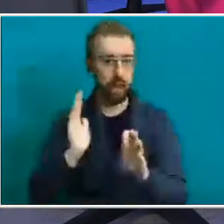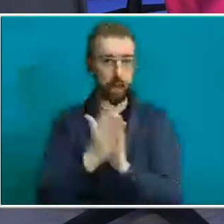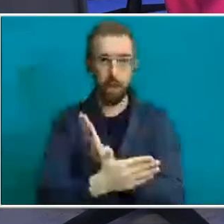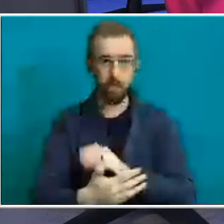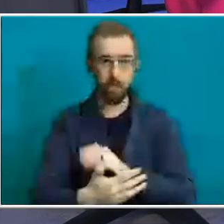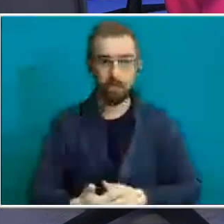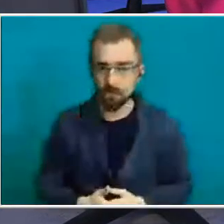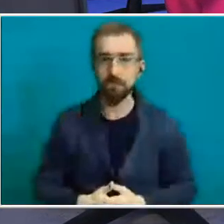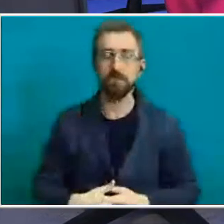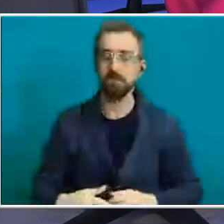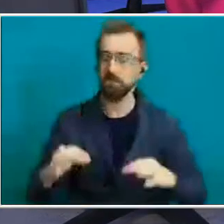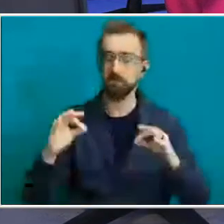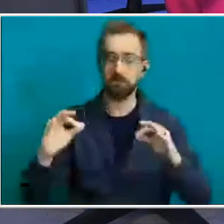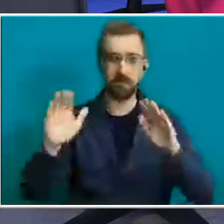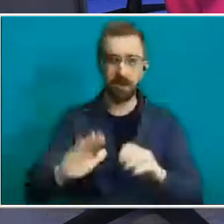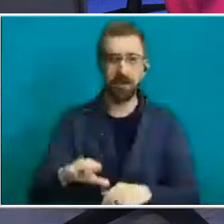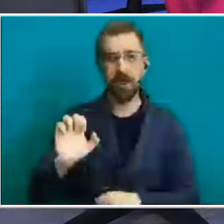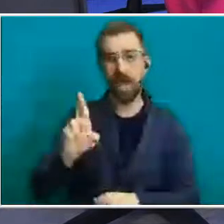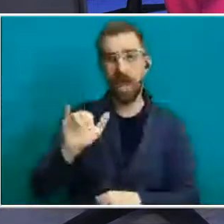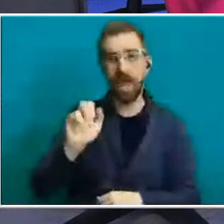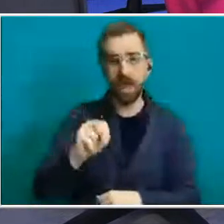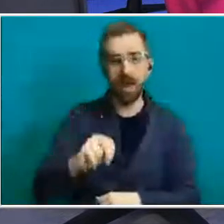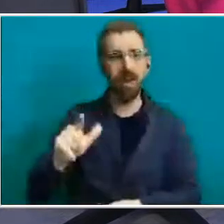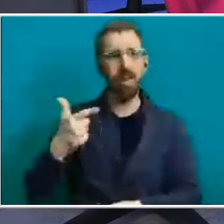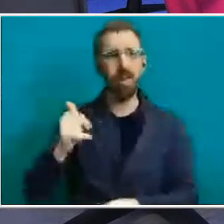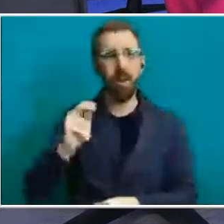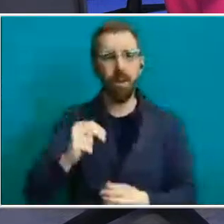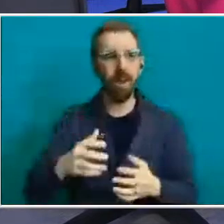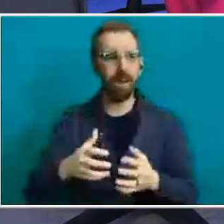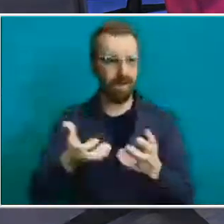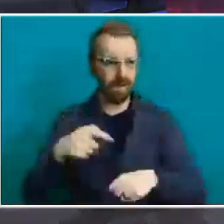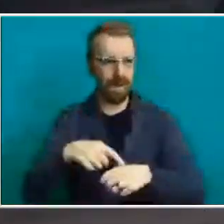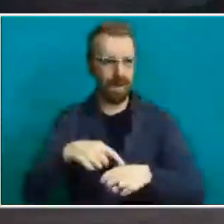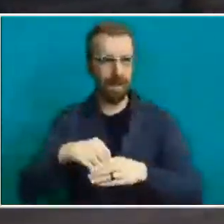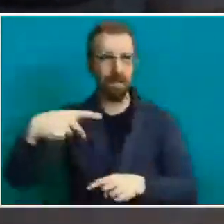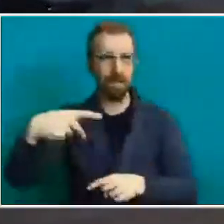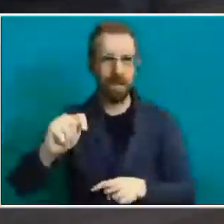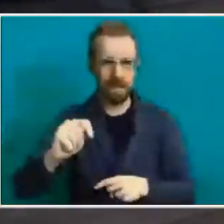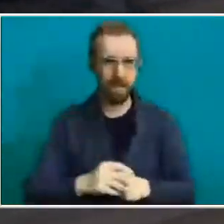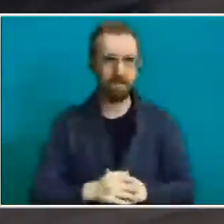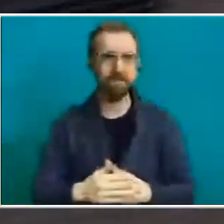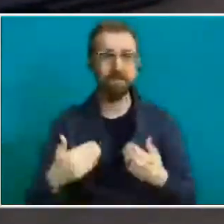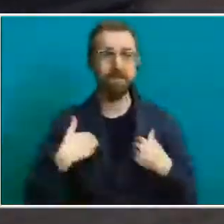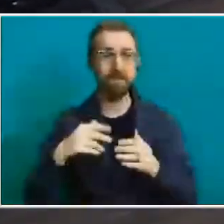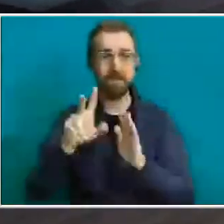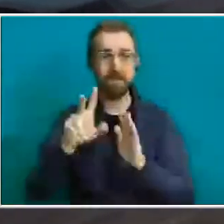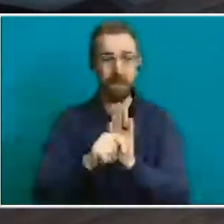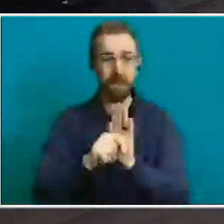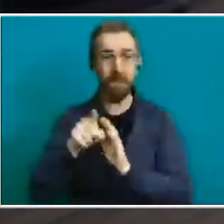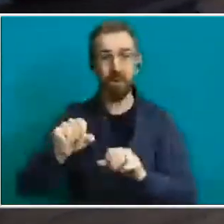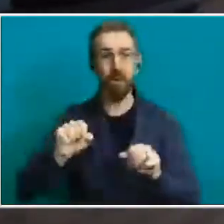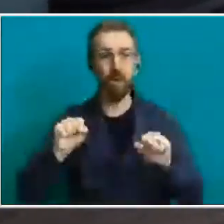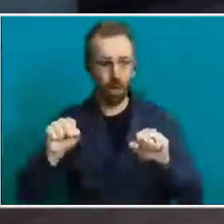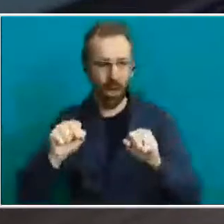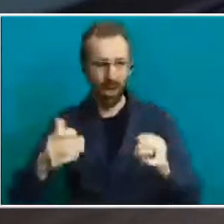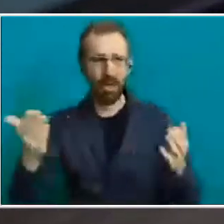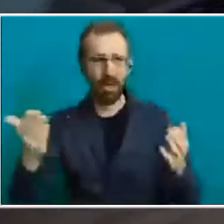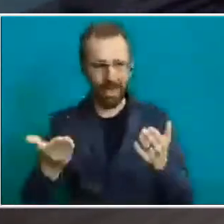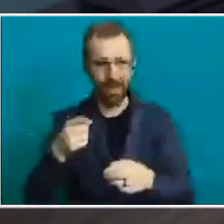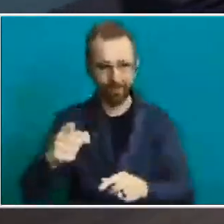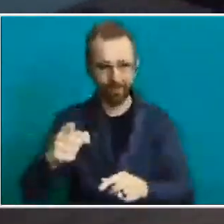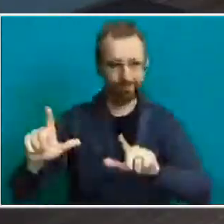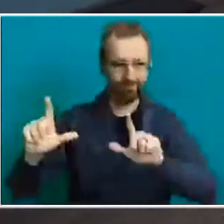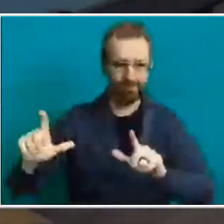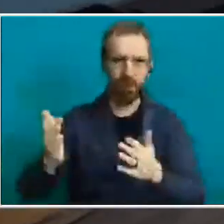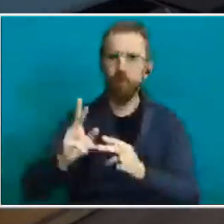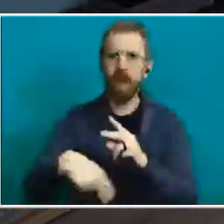So Erin, Logan spent a lot of time in physical therapy. We have a video of her working out here. What kinds of exercises is she